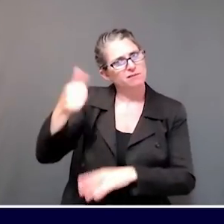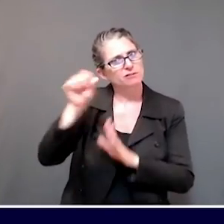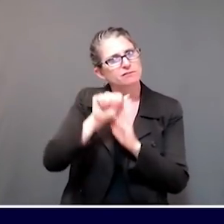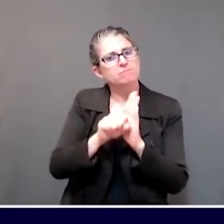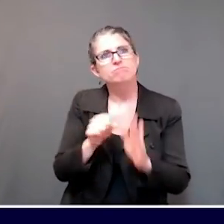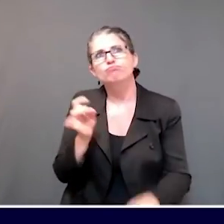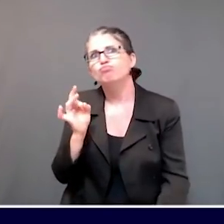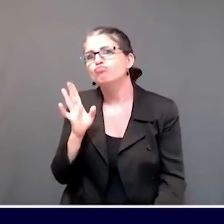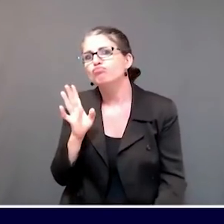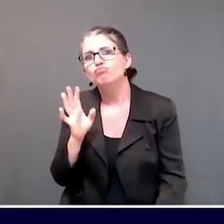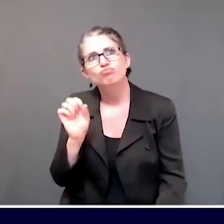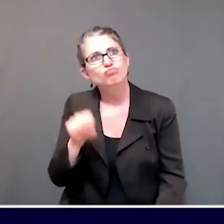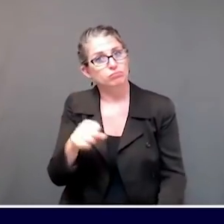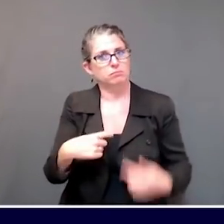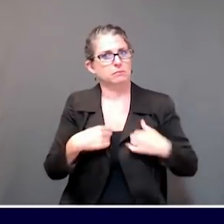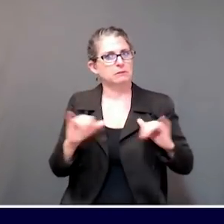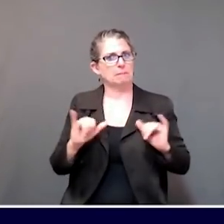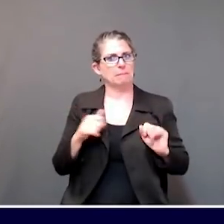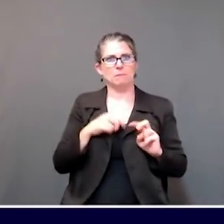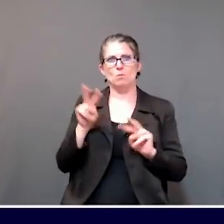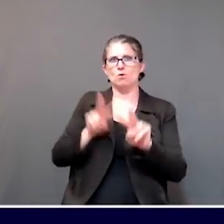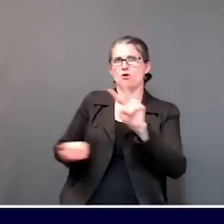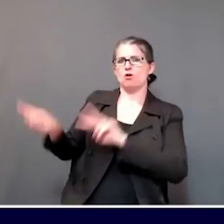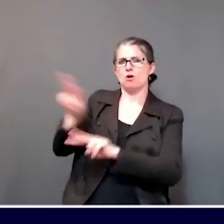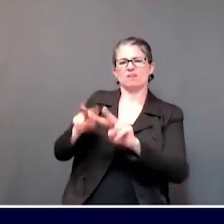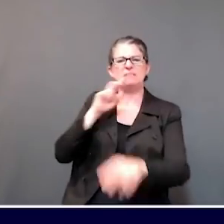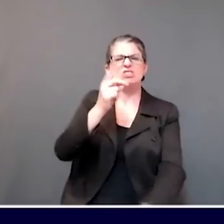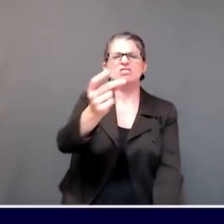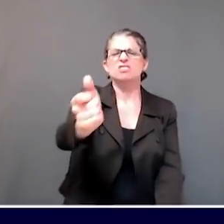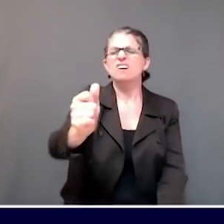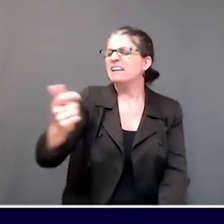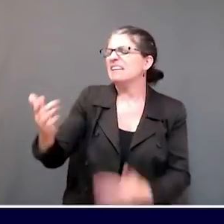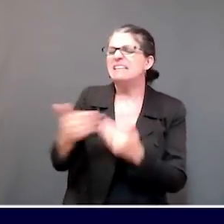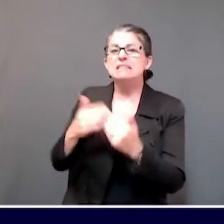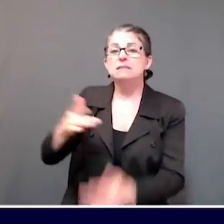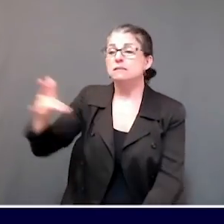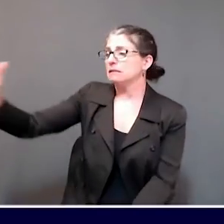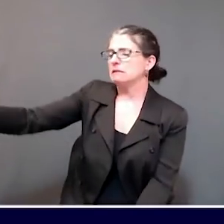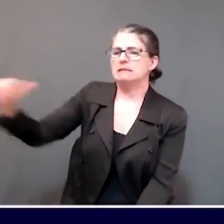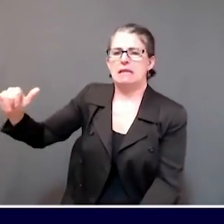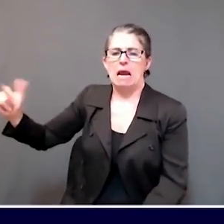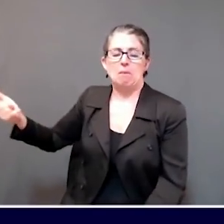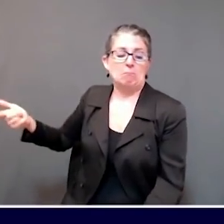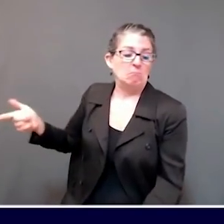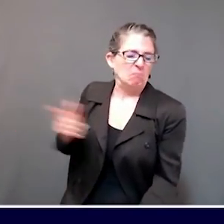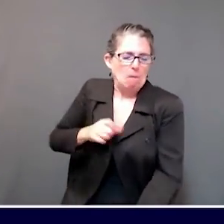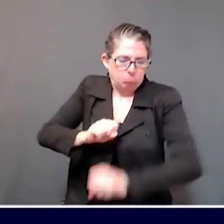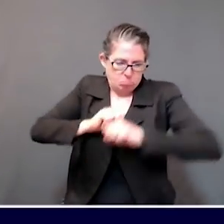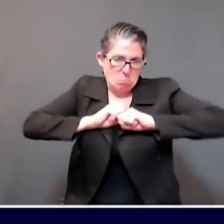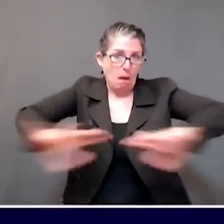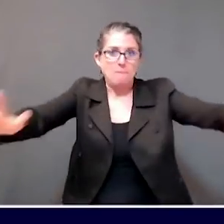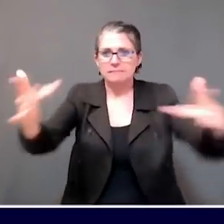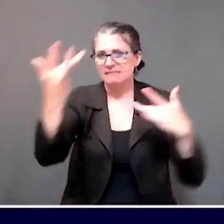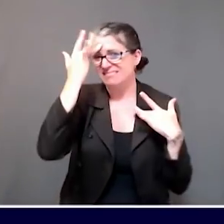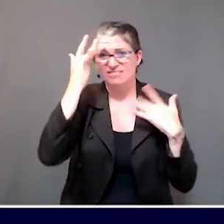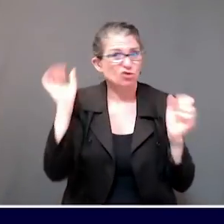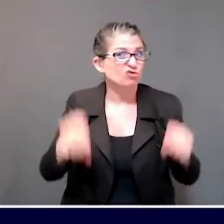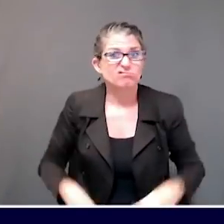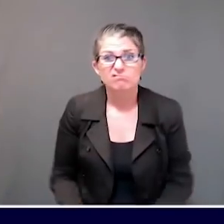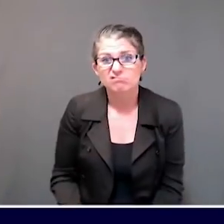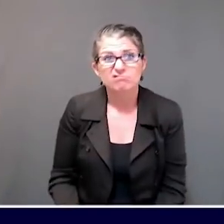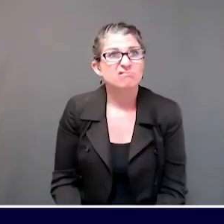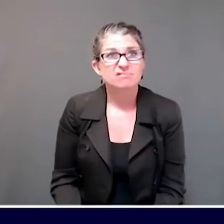understand that that very same thing could happen here. Commissioner? I'll just add that in addition to numbers, it's